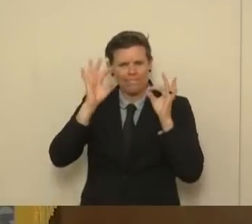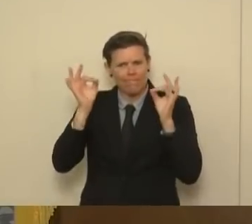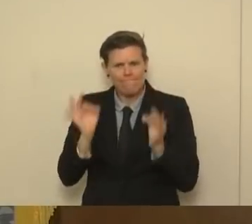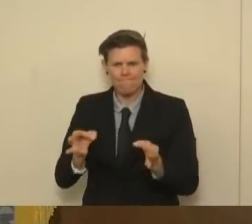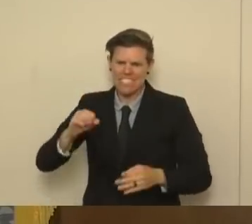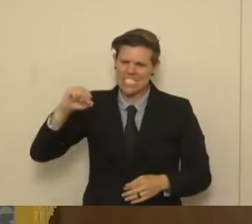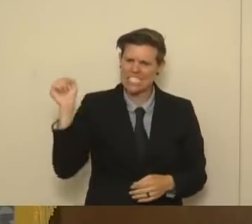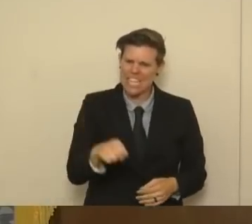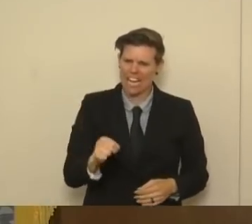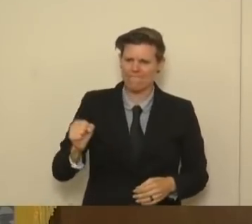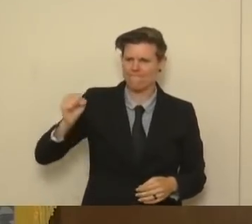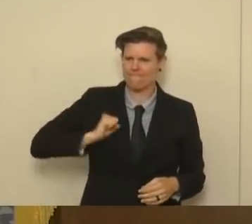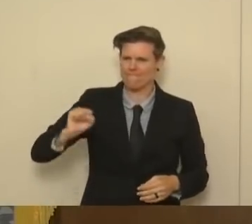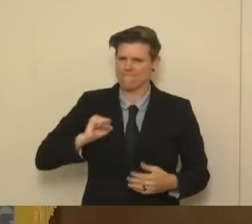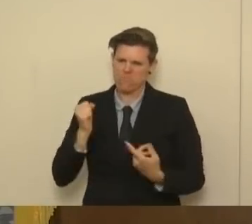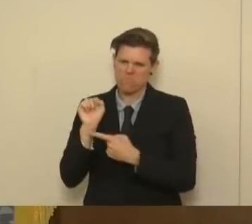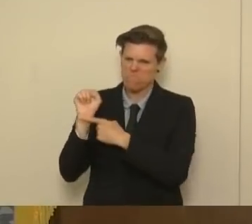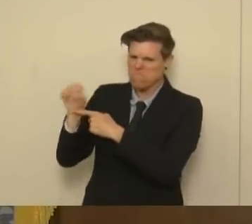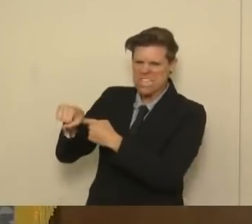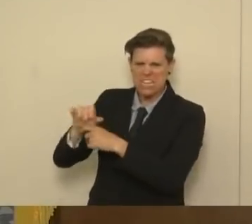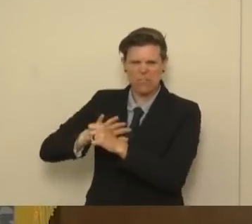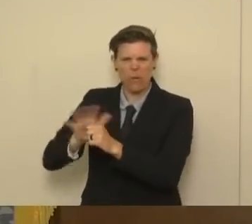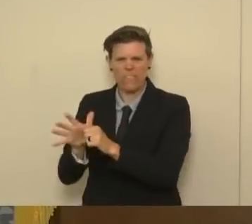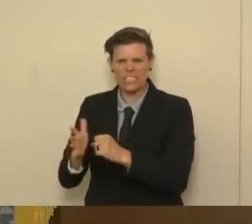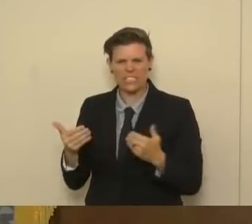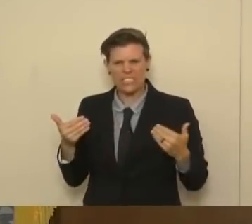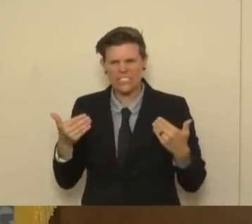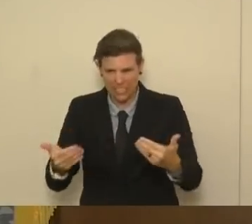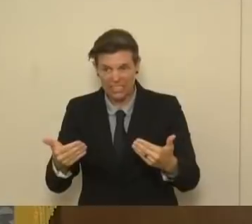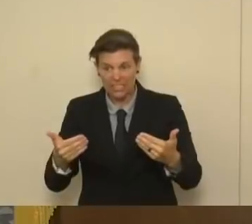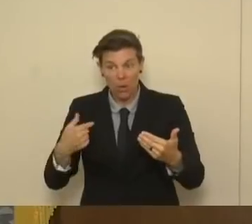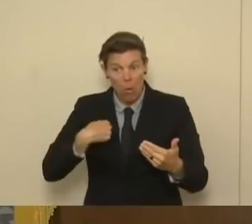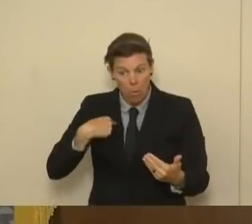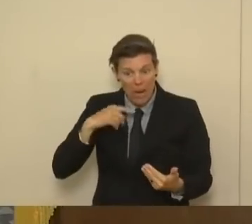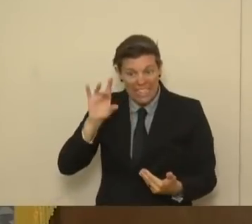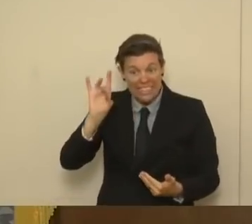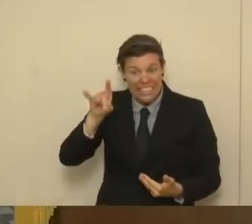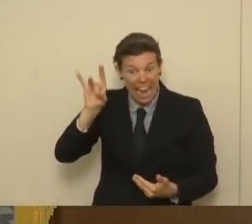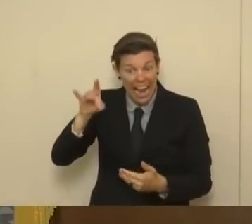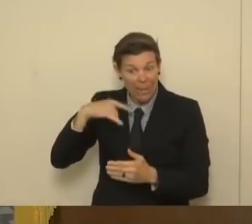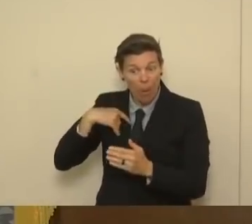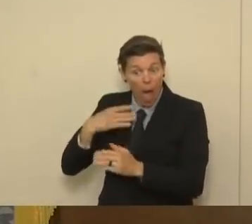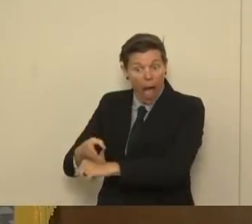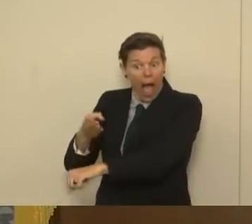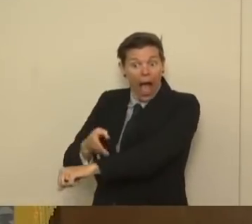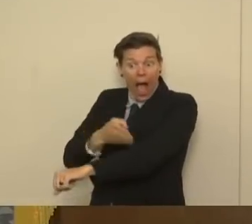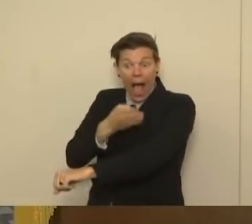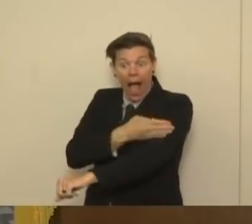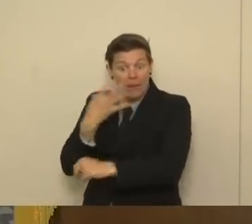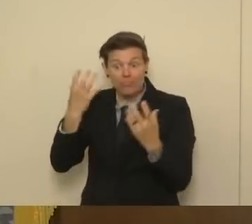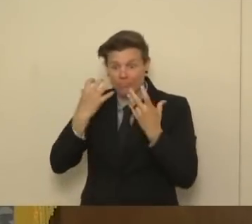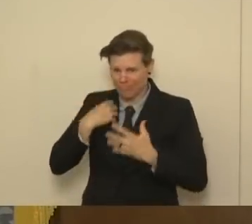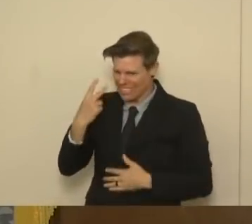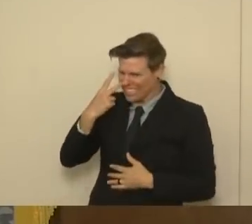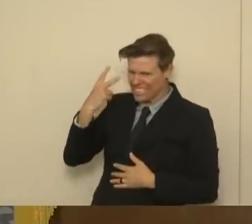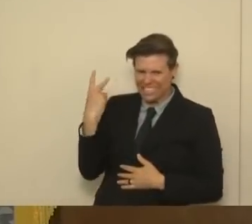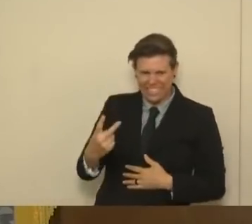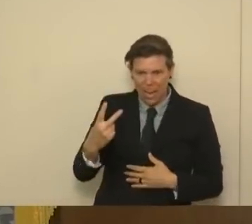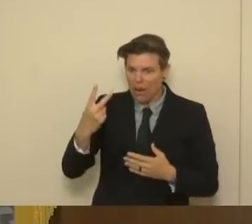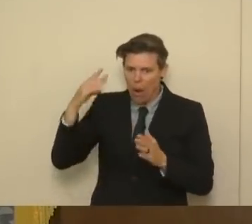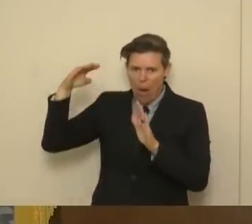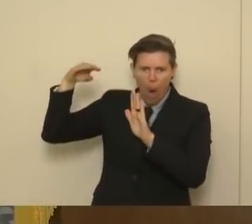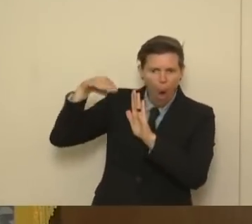did. I think it really demonstrates that if we limit our activities, we limit the contact that we have